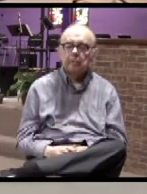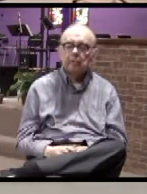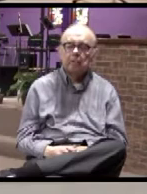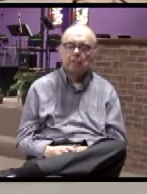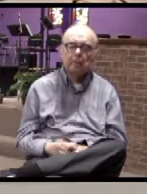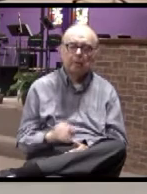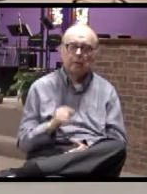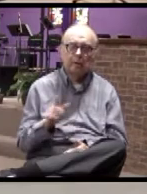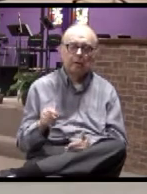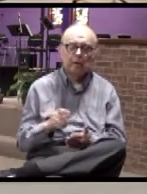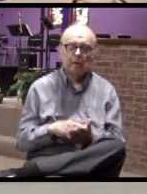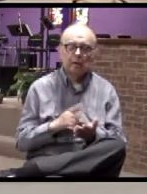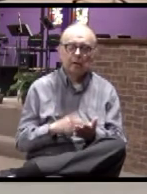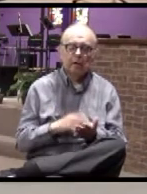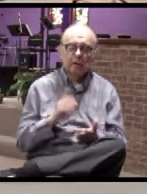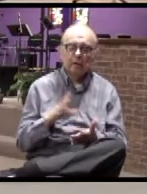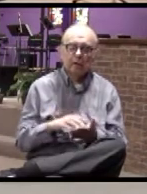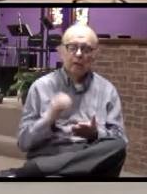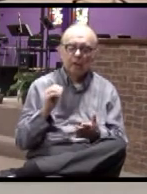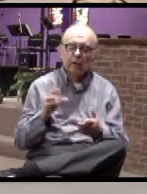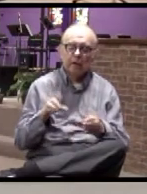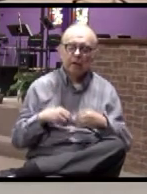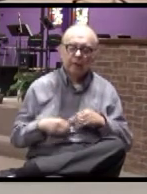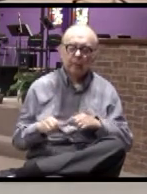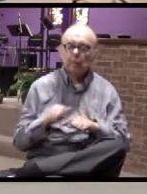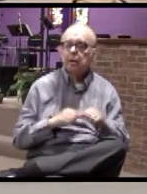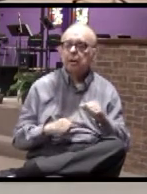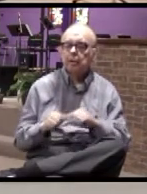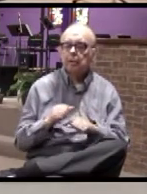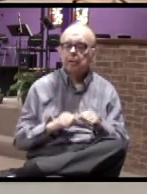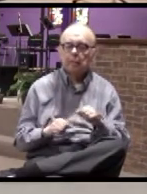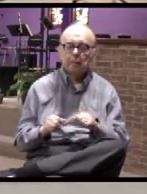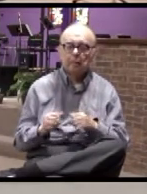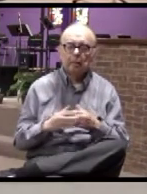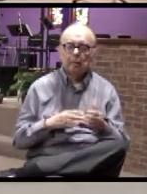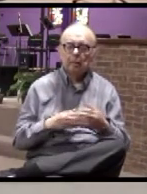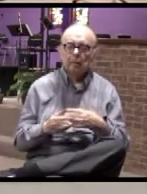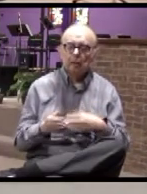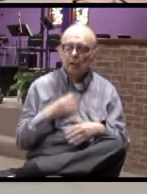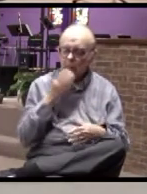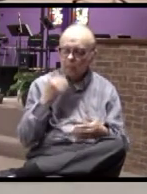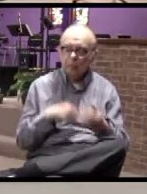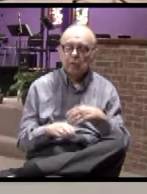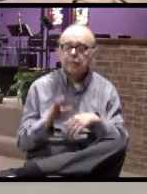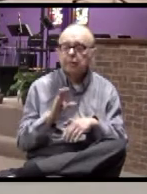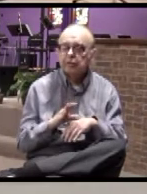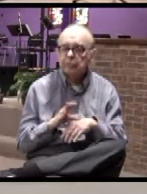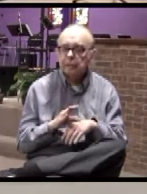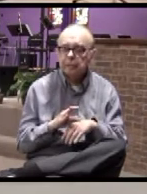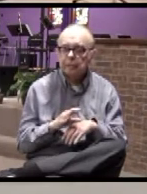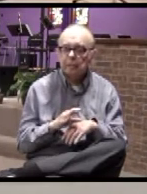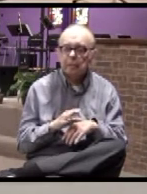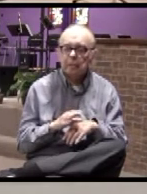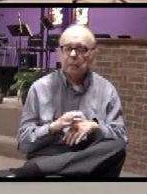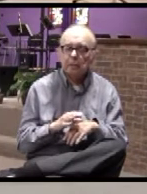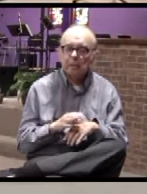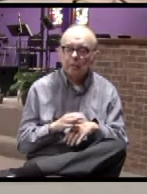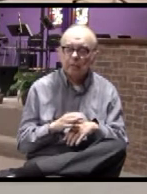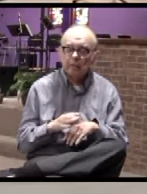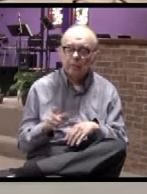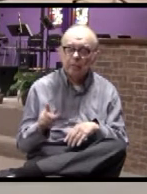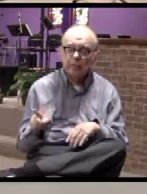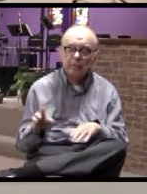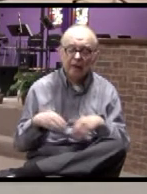There are some times that you need to learn how to accept one another. And no matter who walks into this church, they're